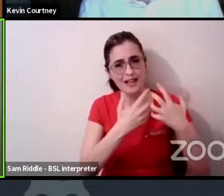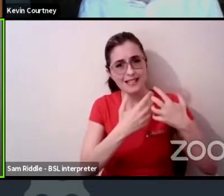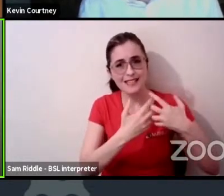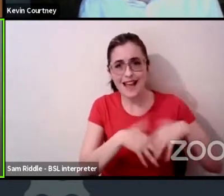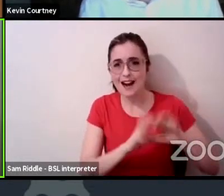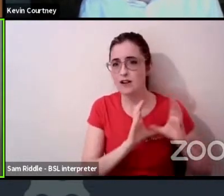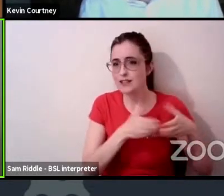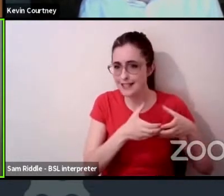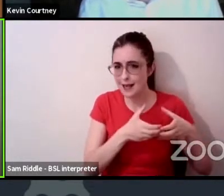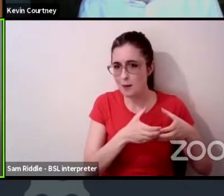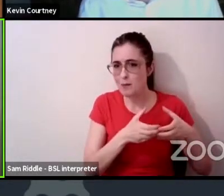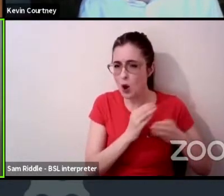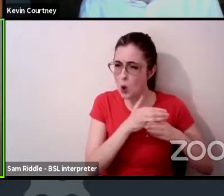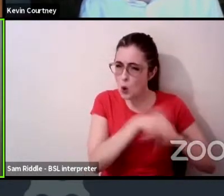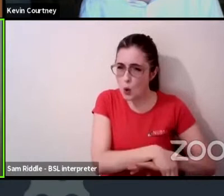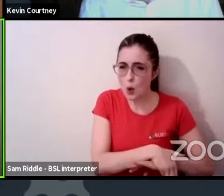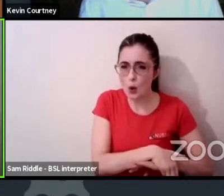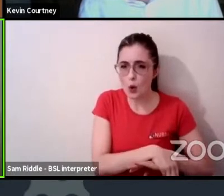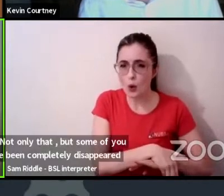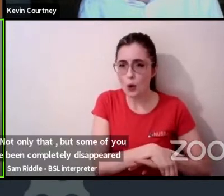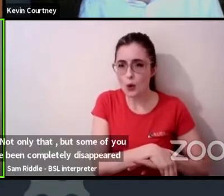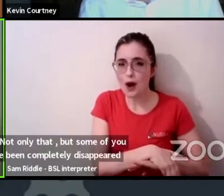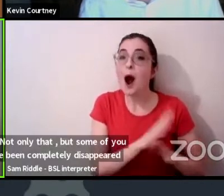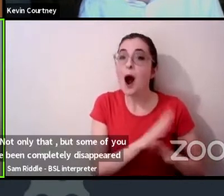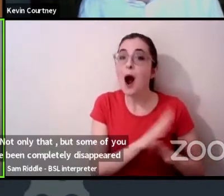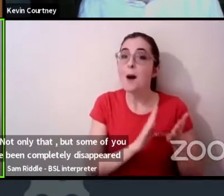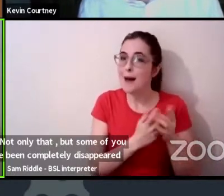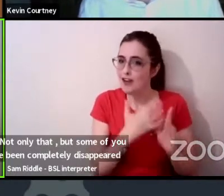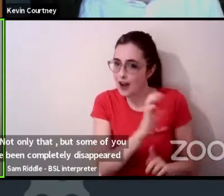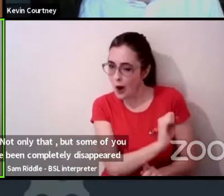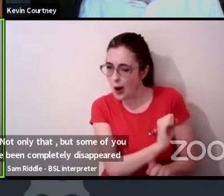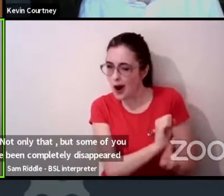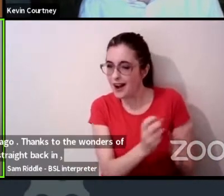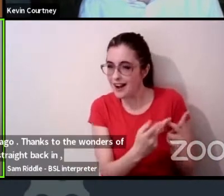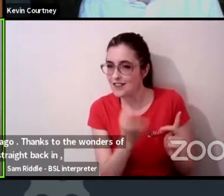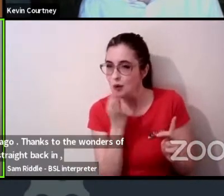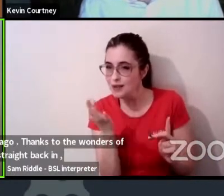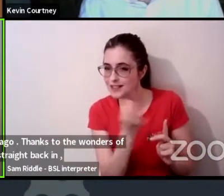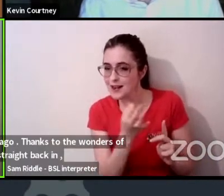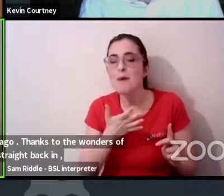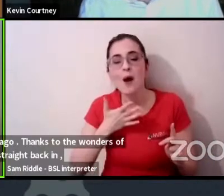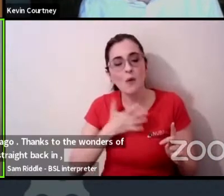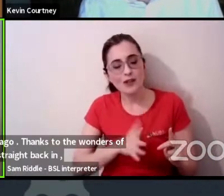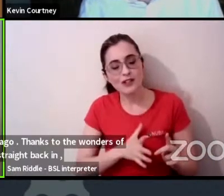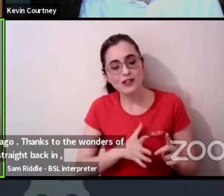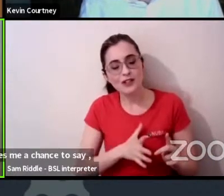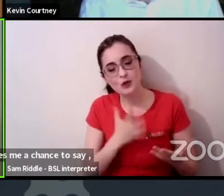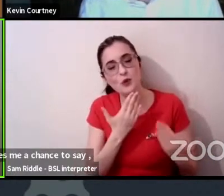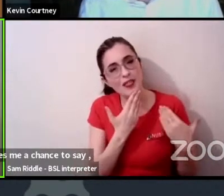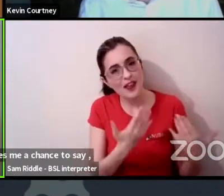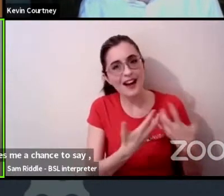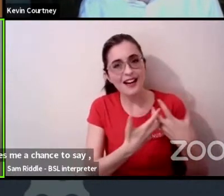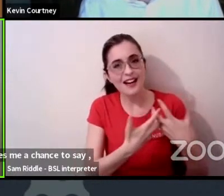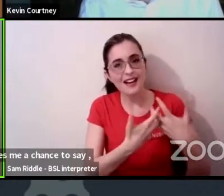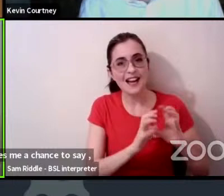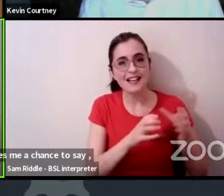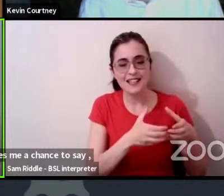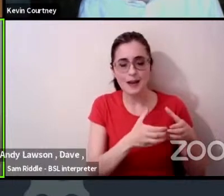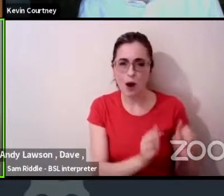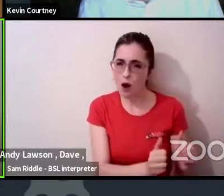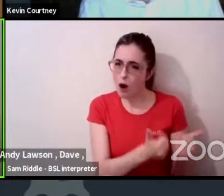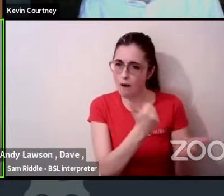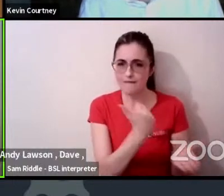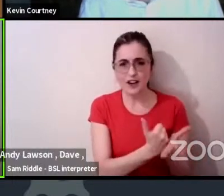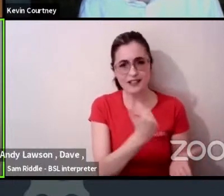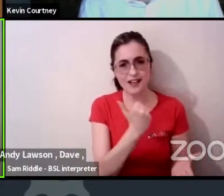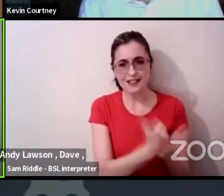technical work behind the scenes. I'm still coming to you, Mary, with my question, but I thought I'd just take the opportunity to thank the technical team for being so superb